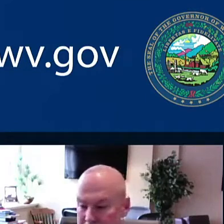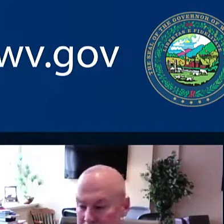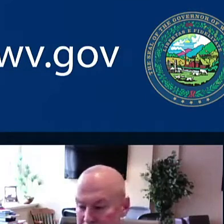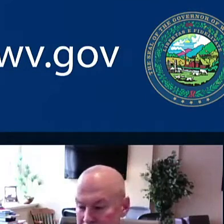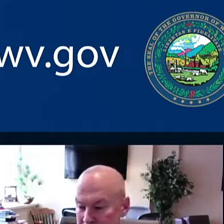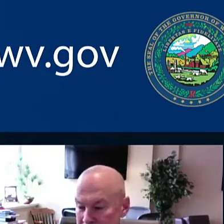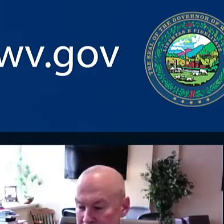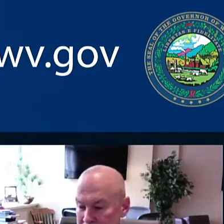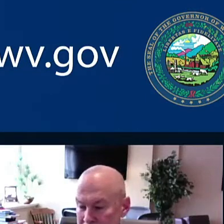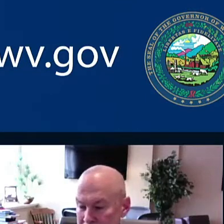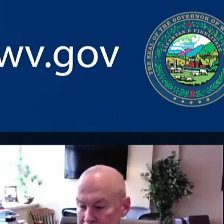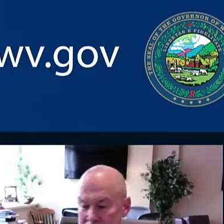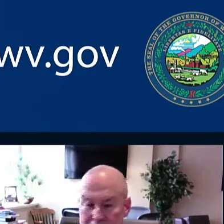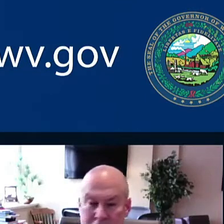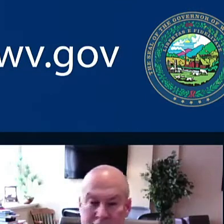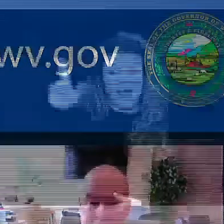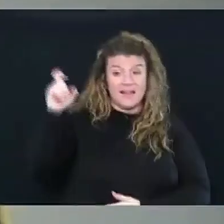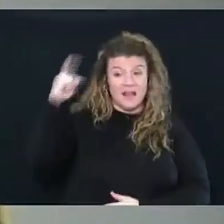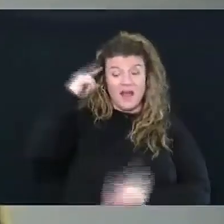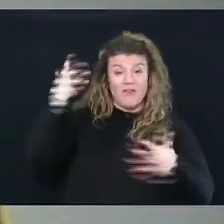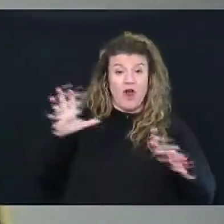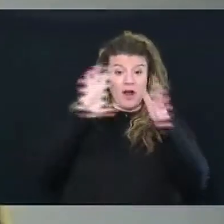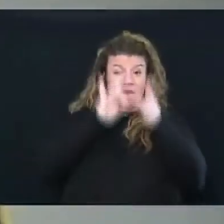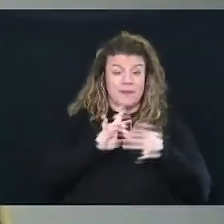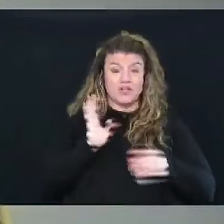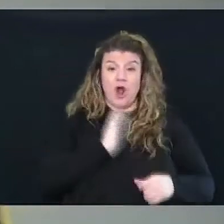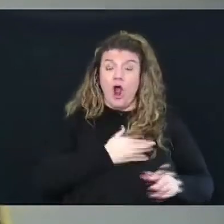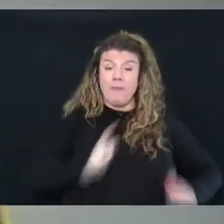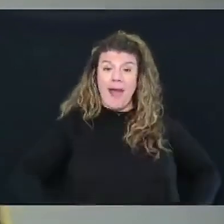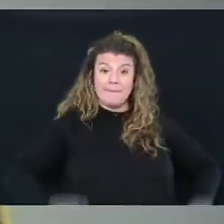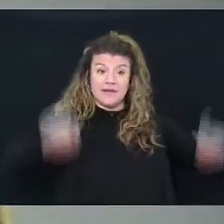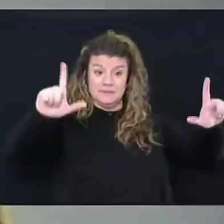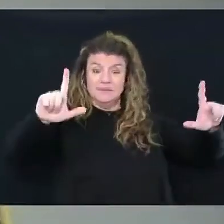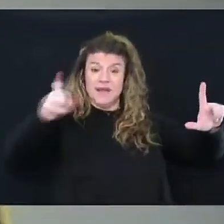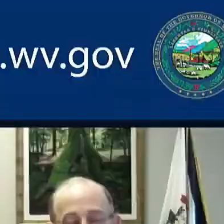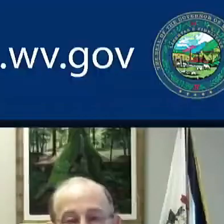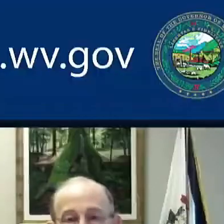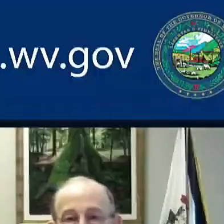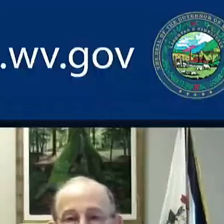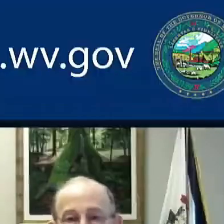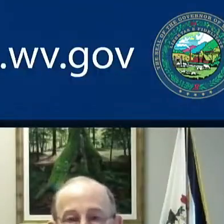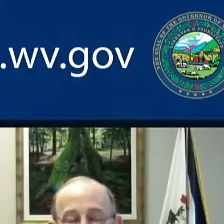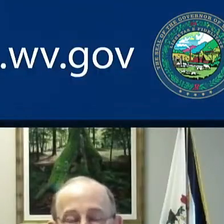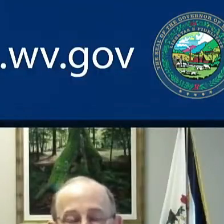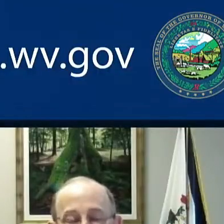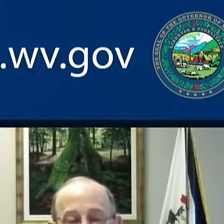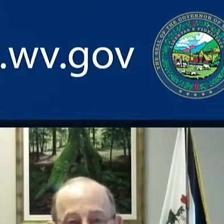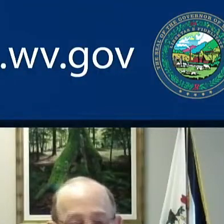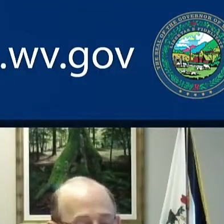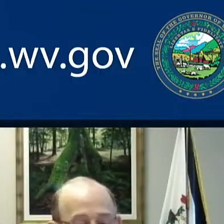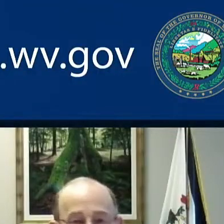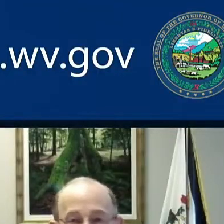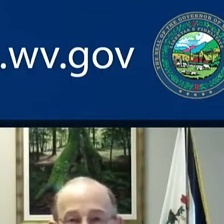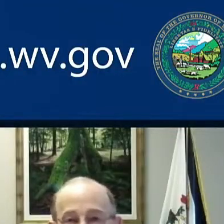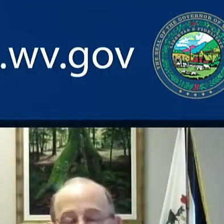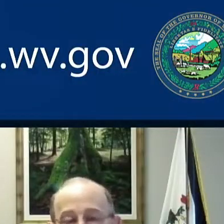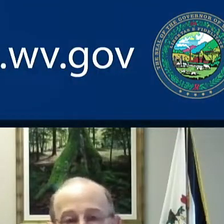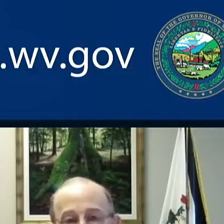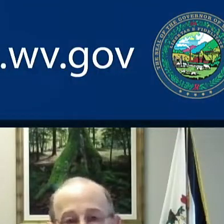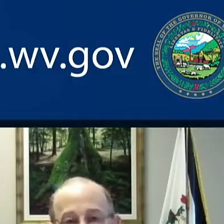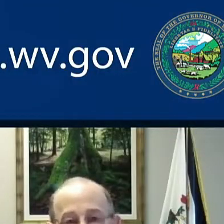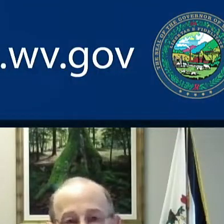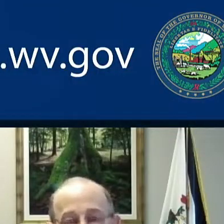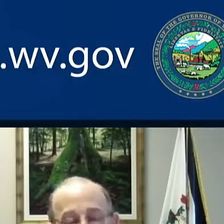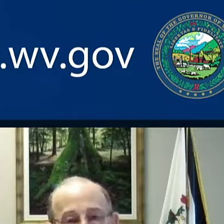Good afternoon, everyone. As the governor mentioned, the map is back up on the dashboard. During the time that the map was